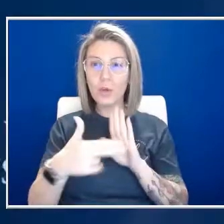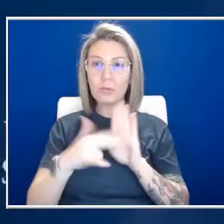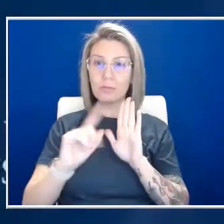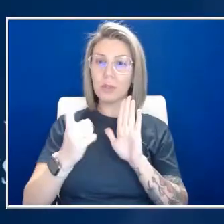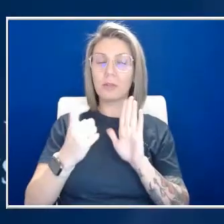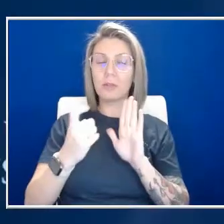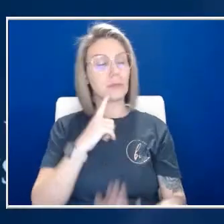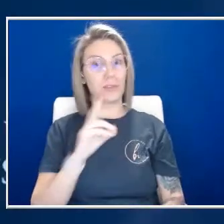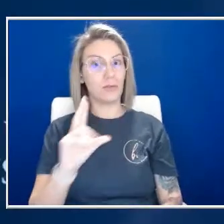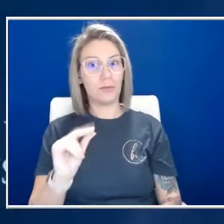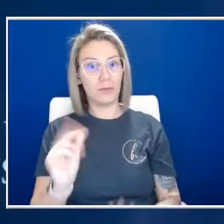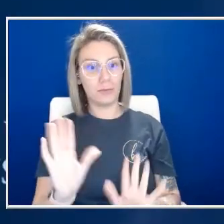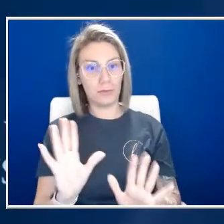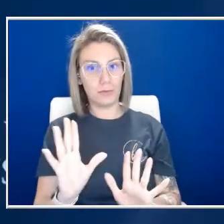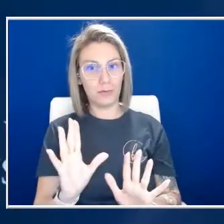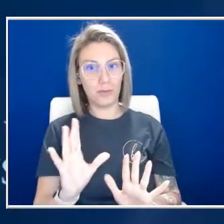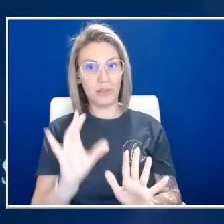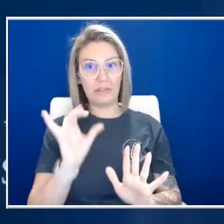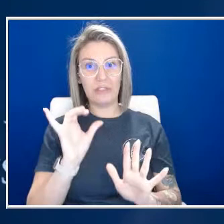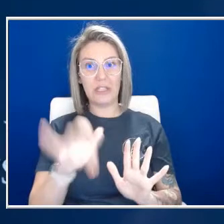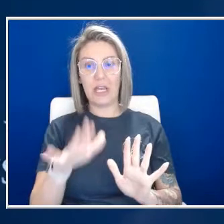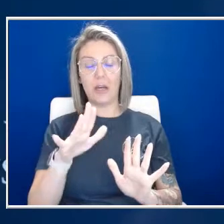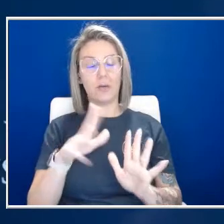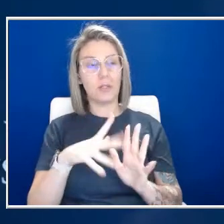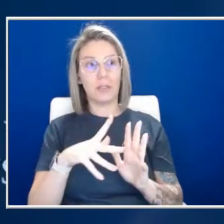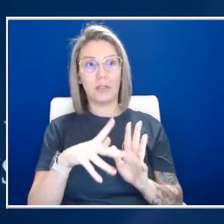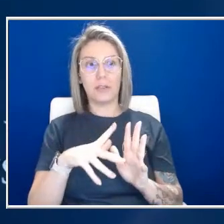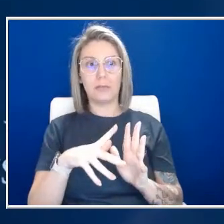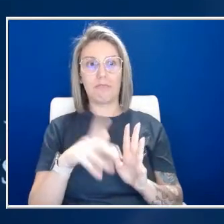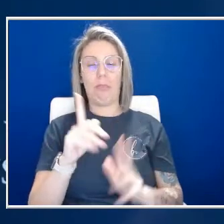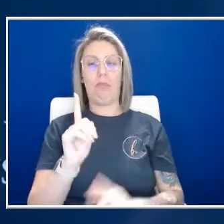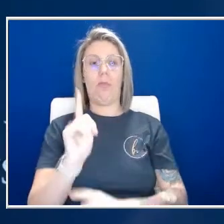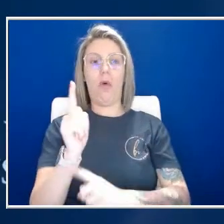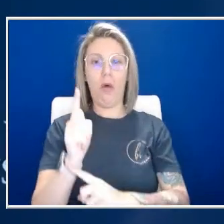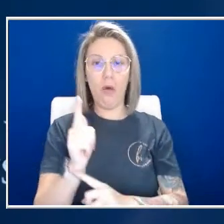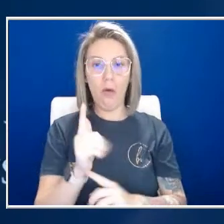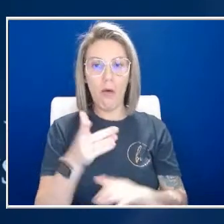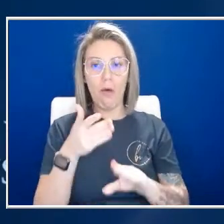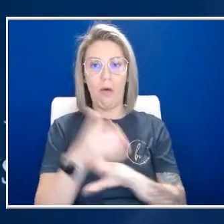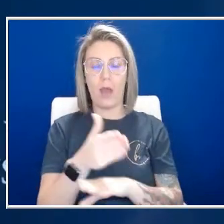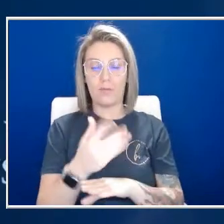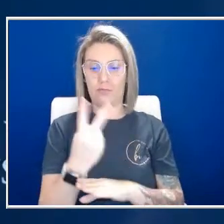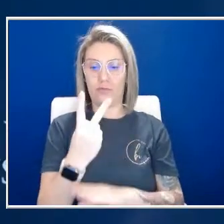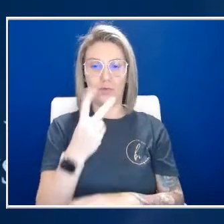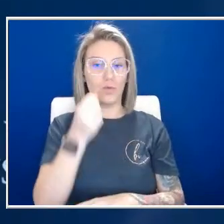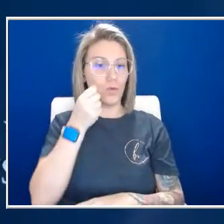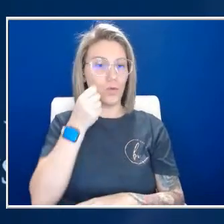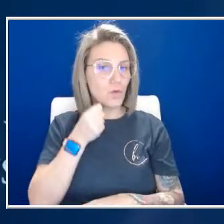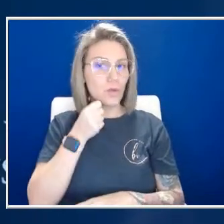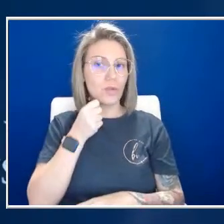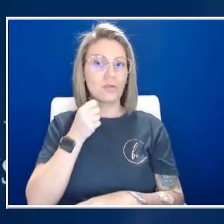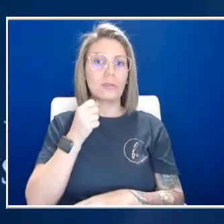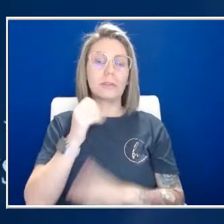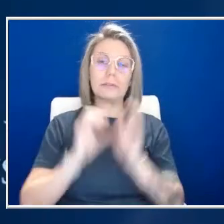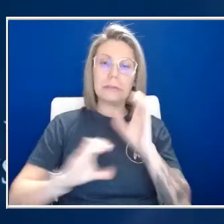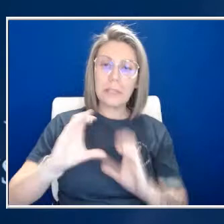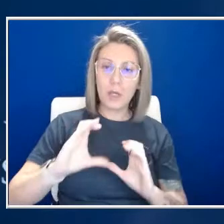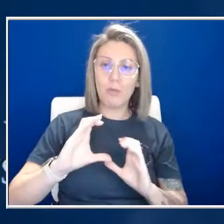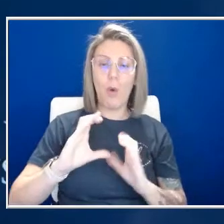was pretty far along the journey. After we had done actually 2 surgeries, chemo and radiation, that tumor had come back,